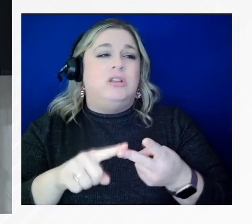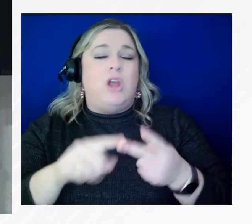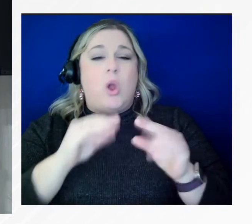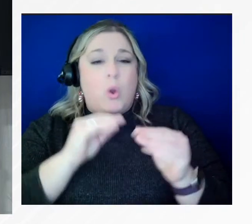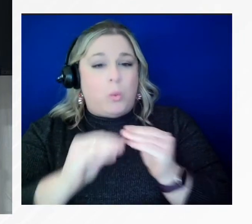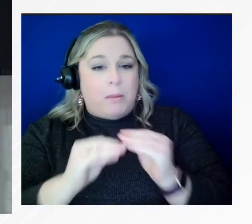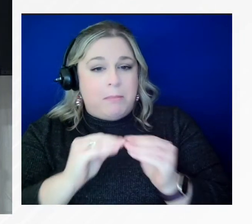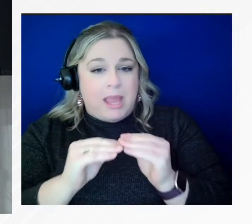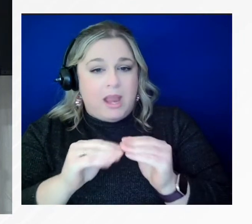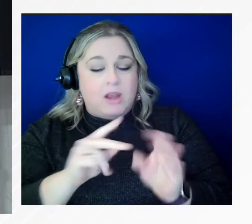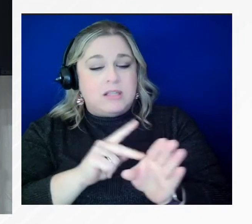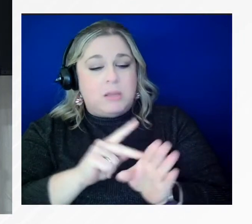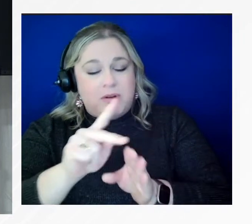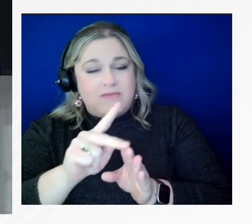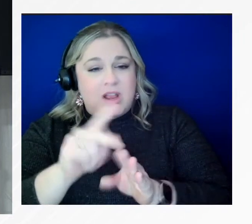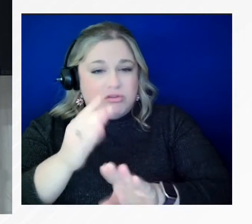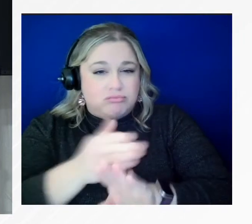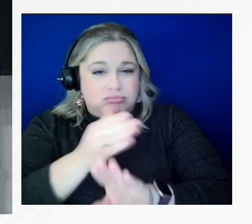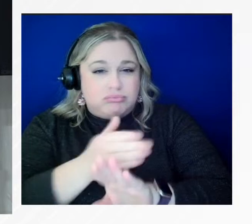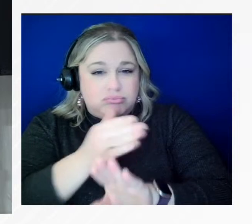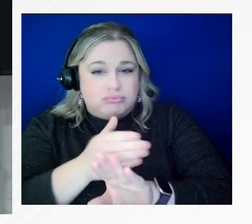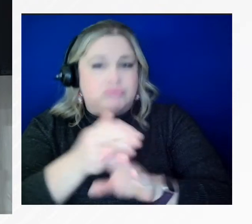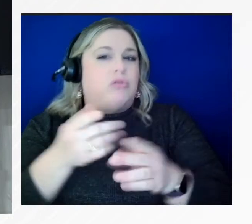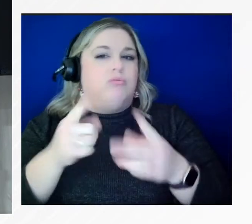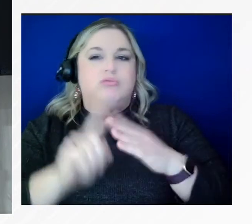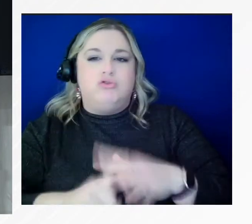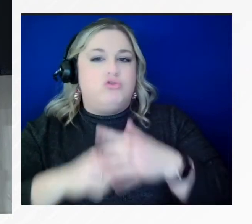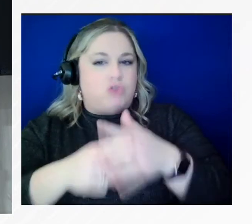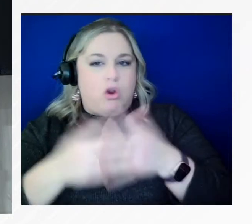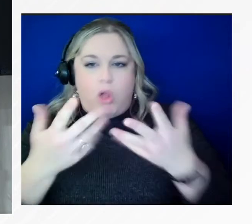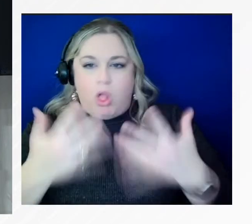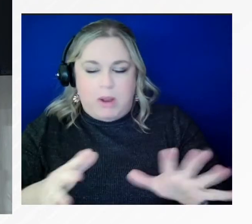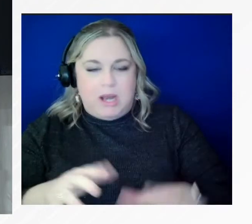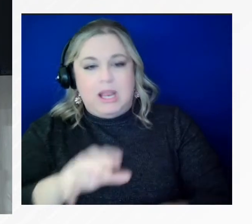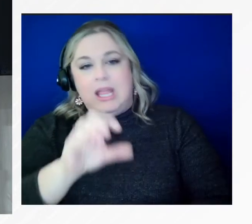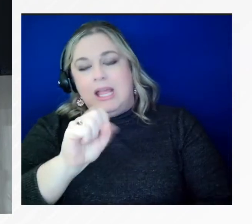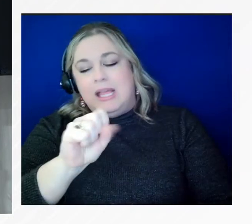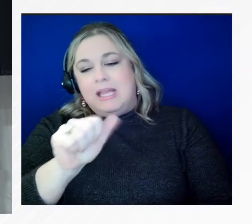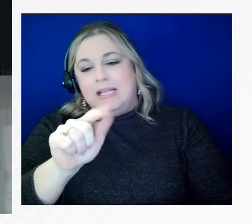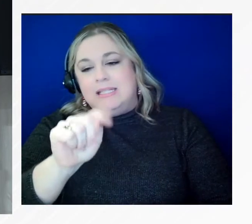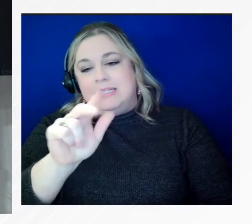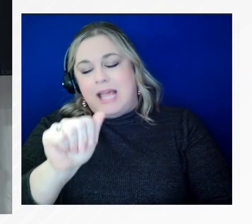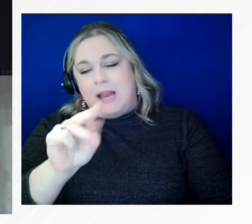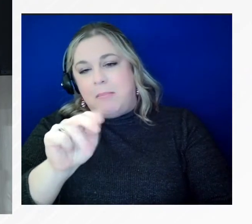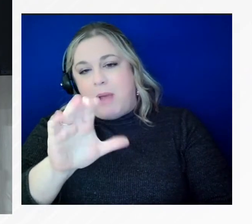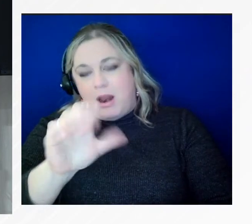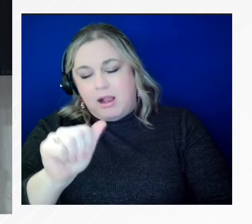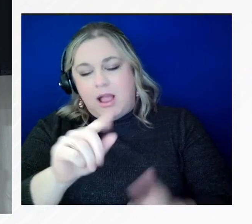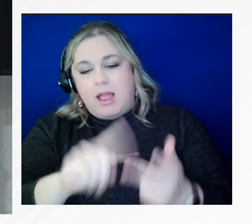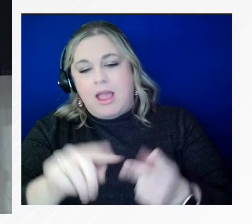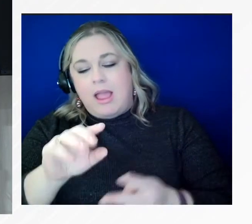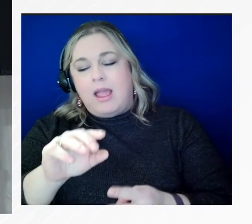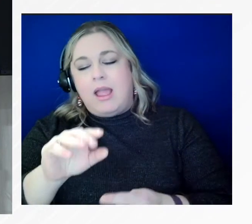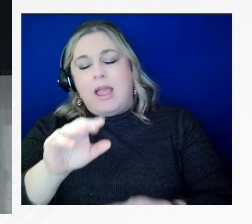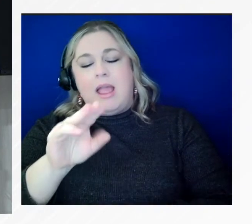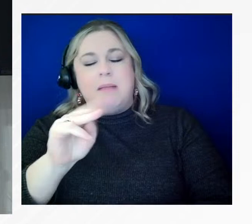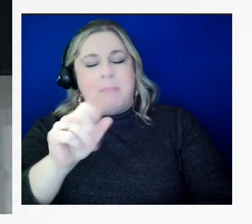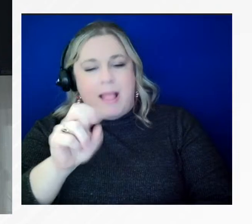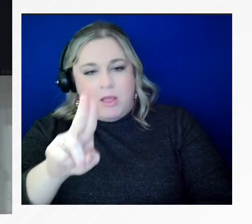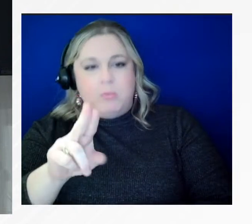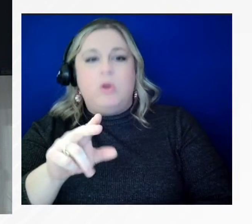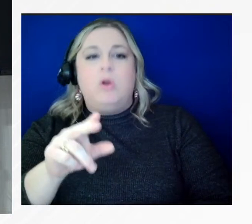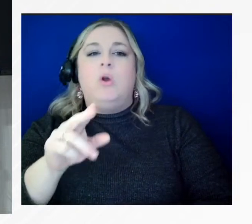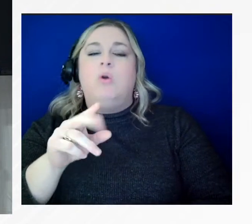professional restoration are underway, and Santa Monica Malibu anticipates reopening Webster on Monday, January